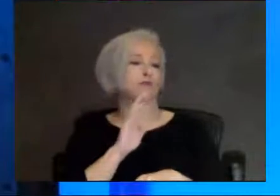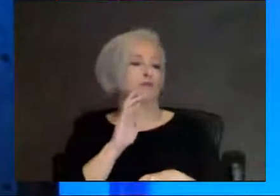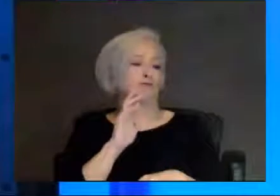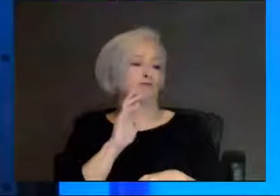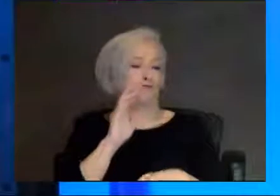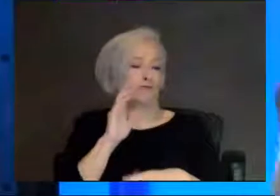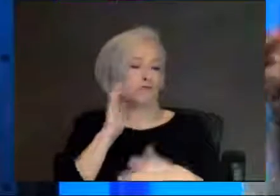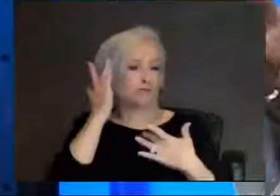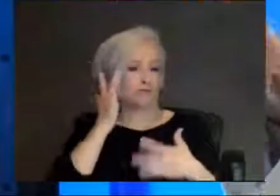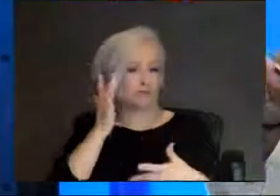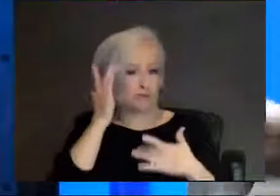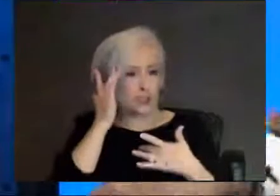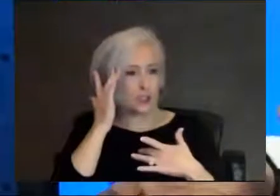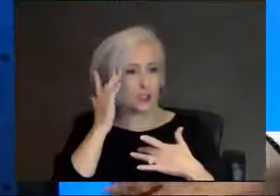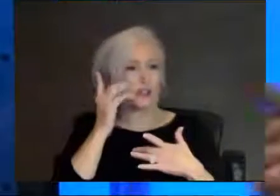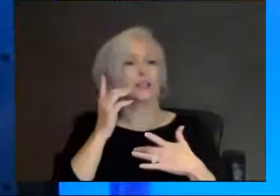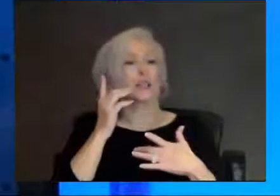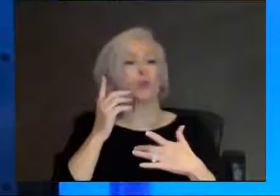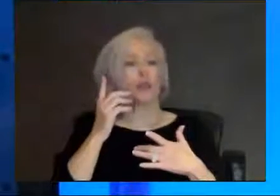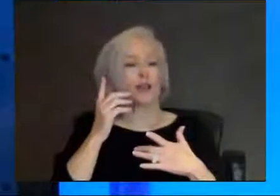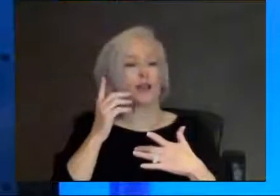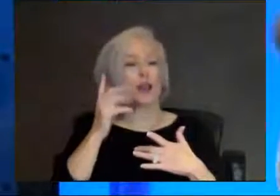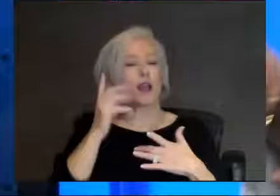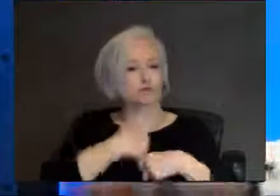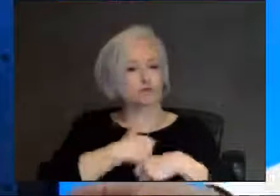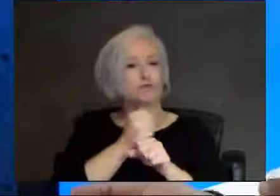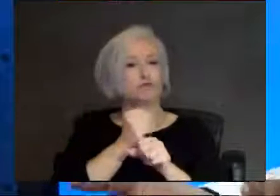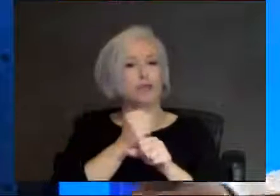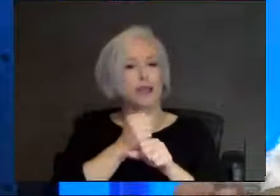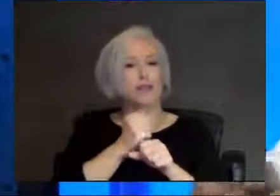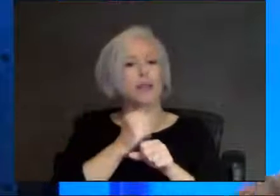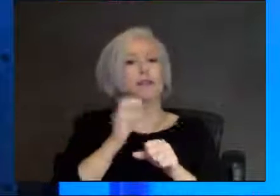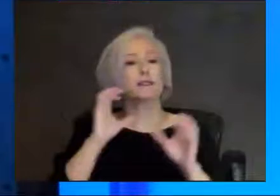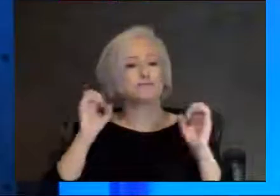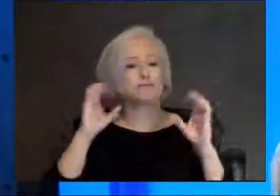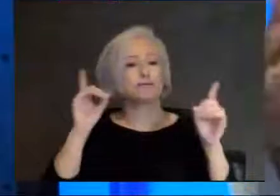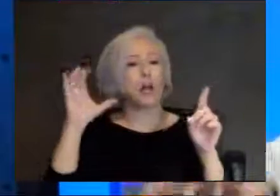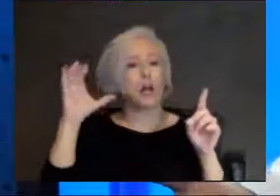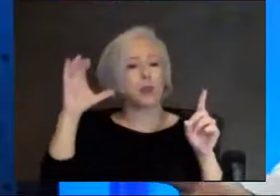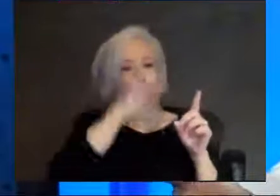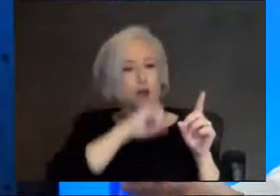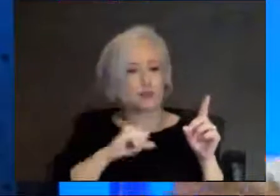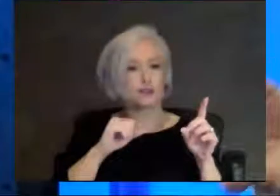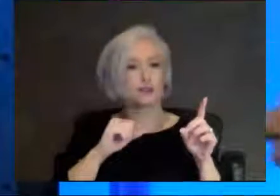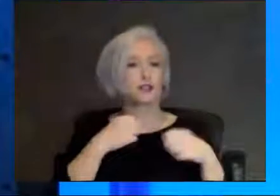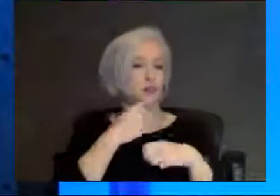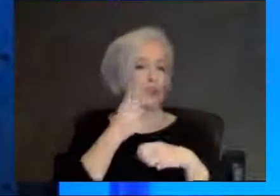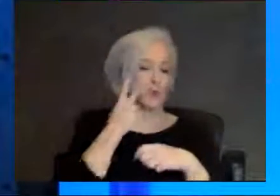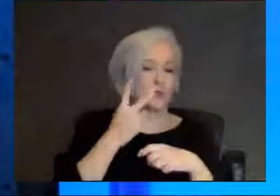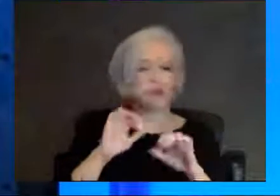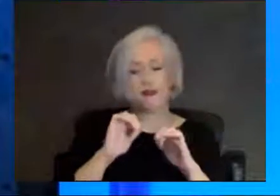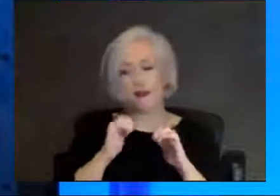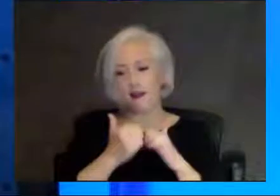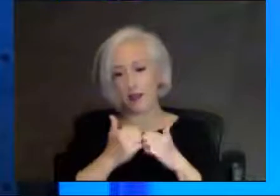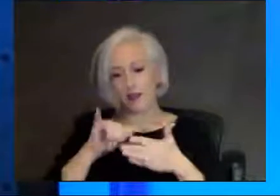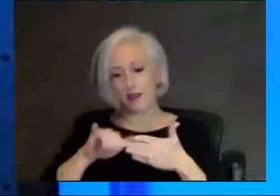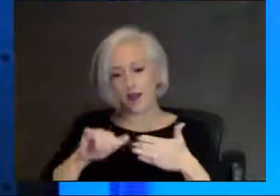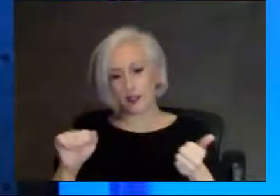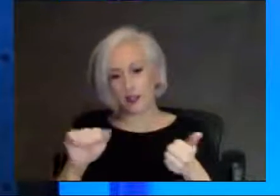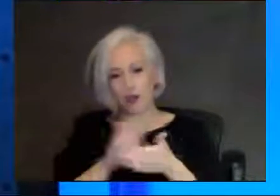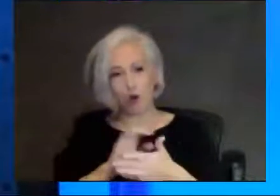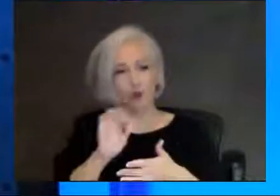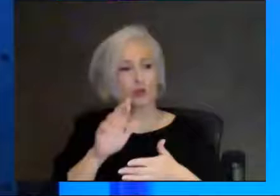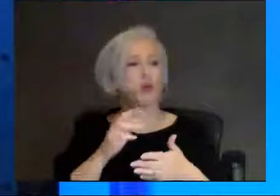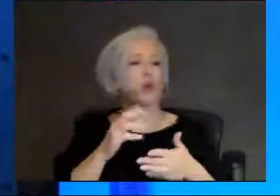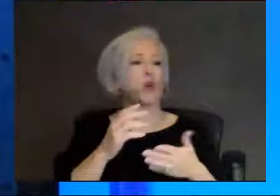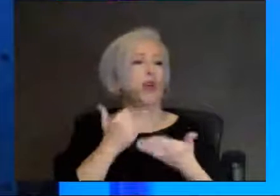to patients, and it will make their life easier or have better quality of the life because of the inventions and discoveries which